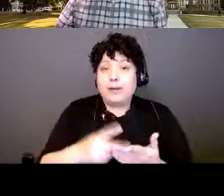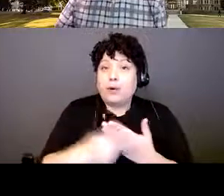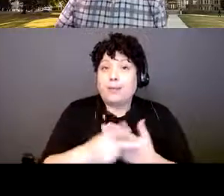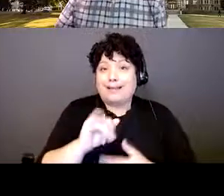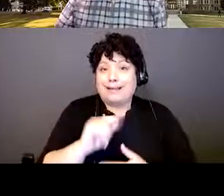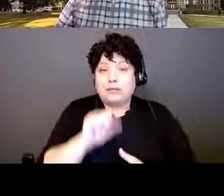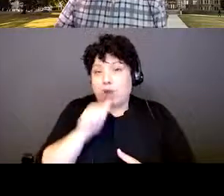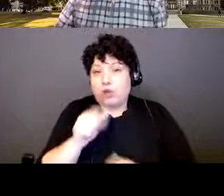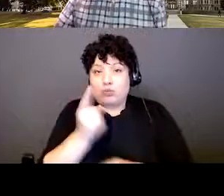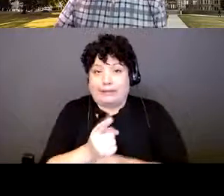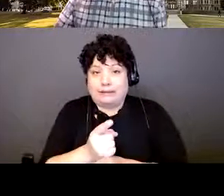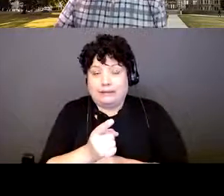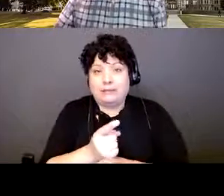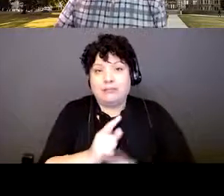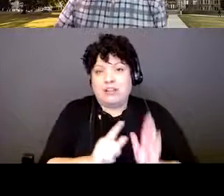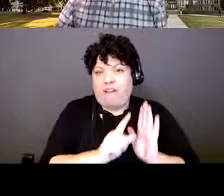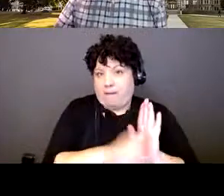Peter.